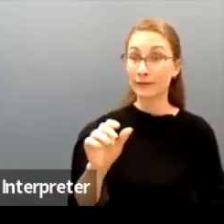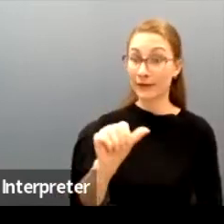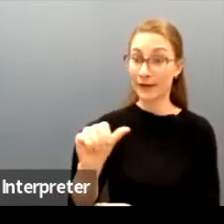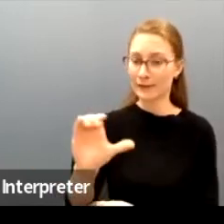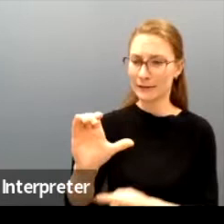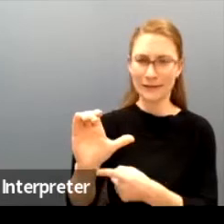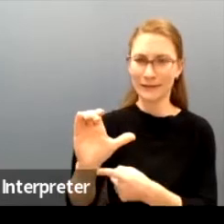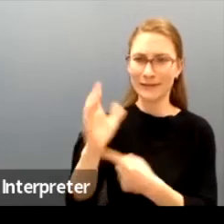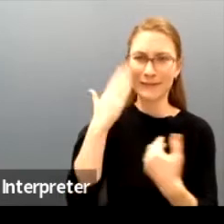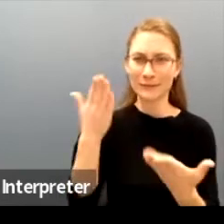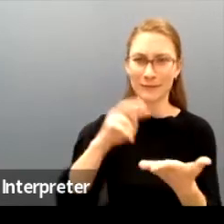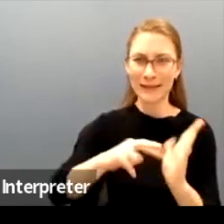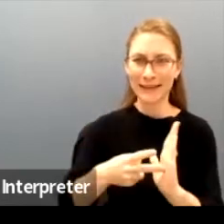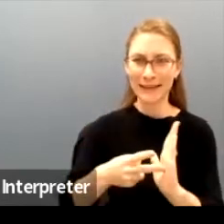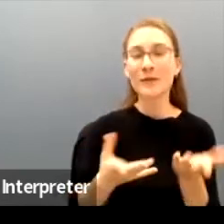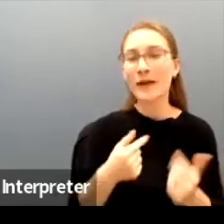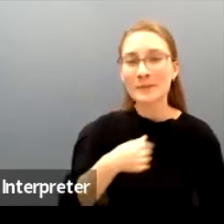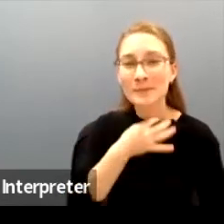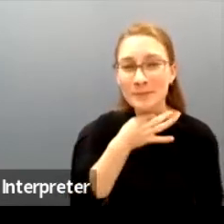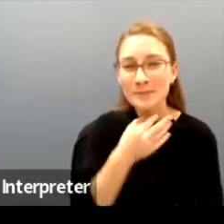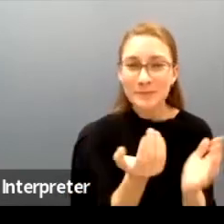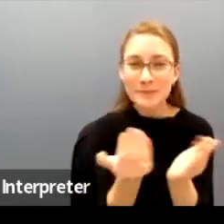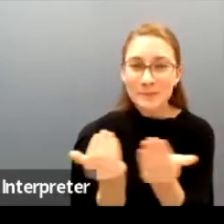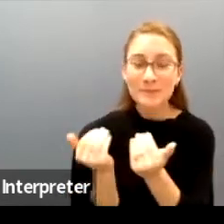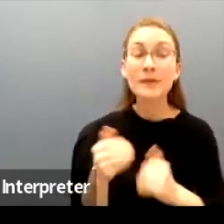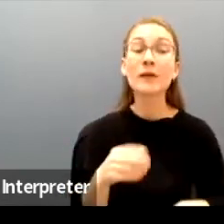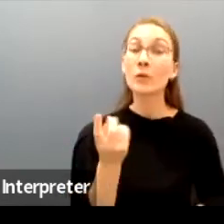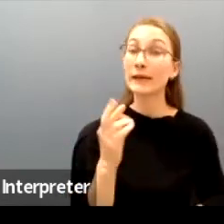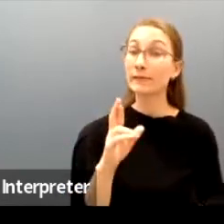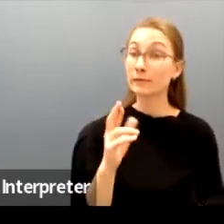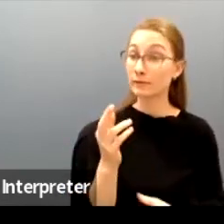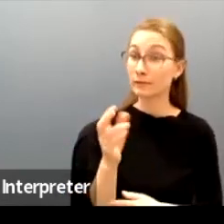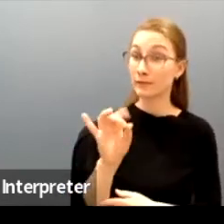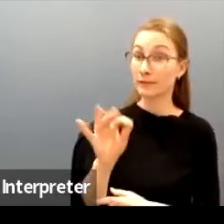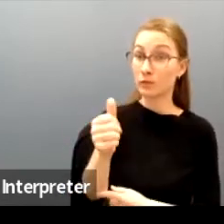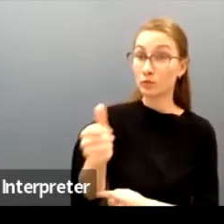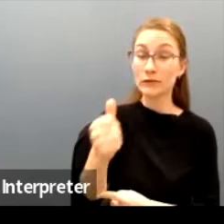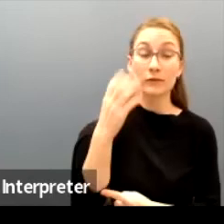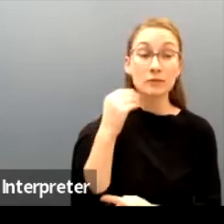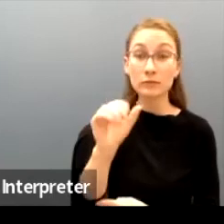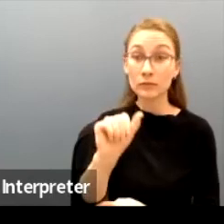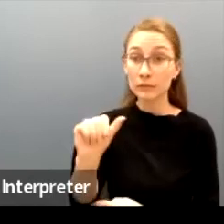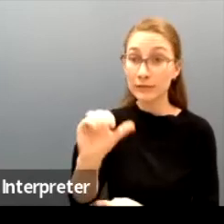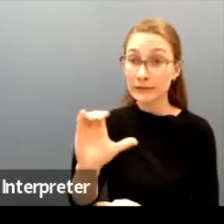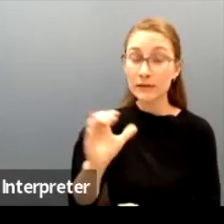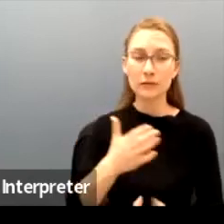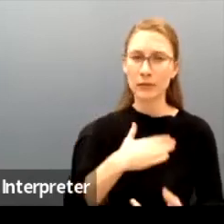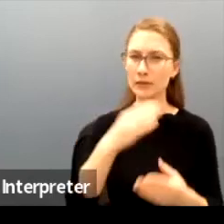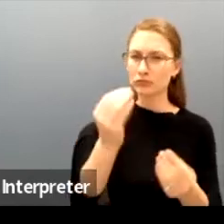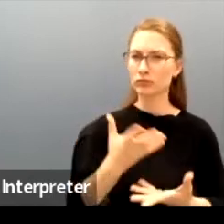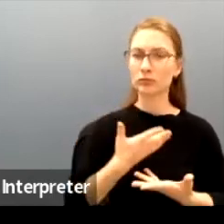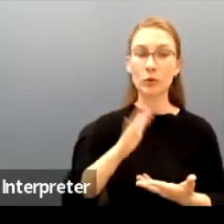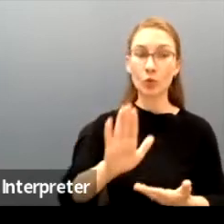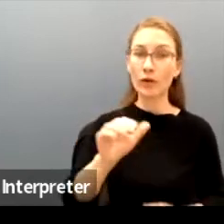for. And then if you have had some experience with AAC, I want you to tell me any of the specific apps or devices you have